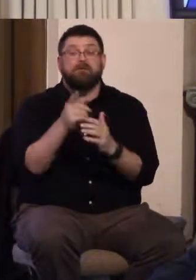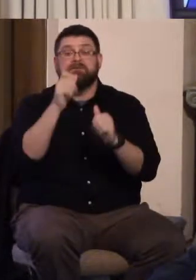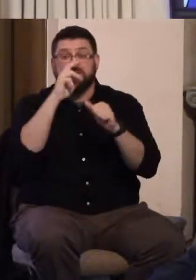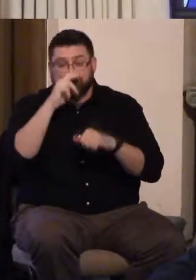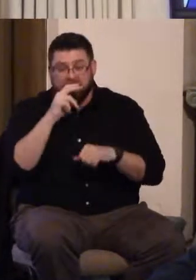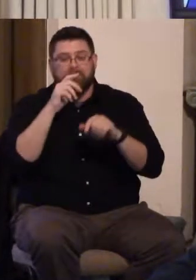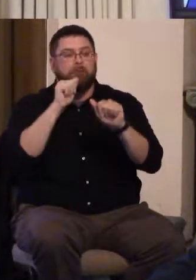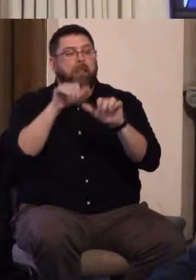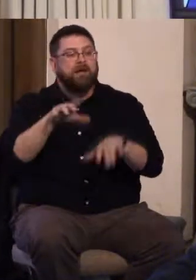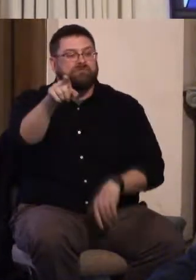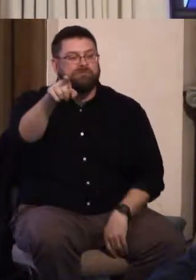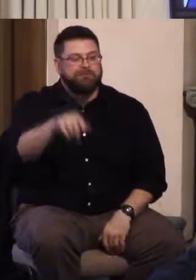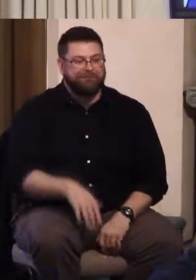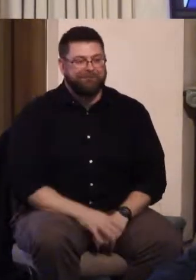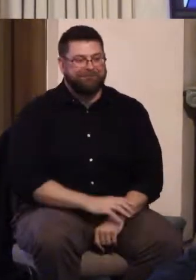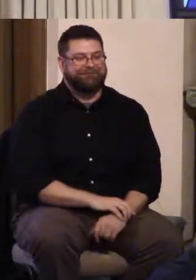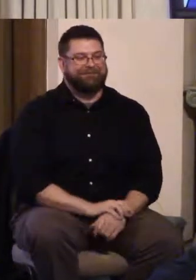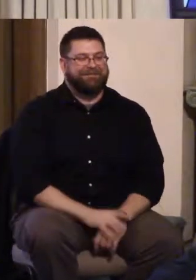Bless you.